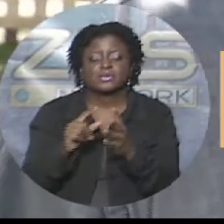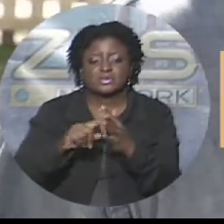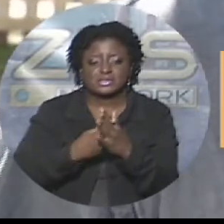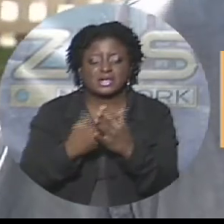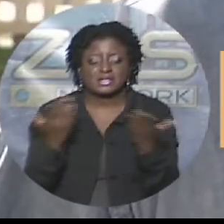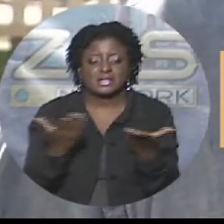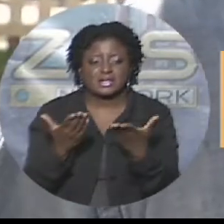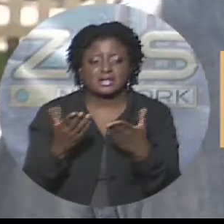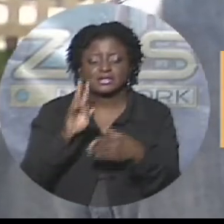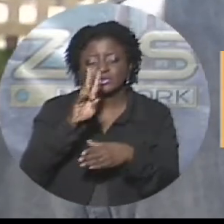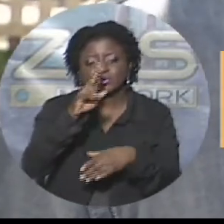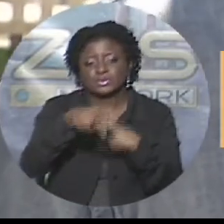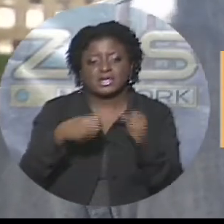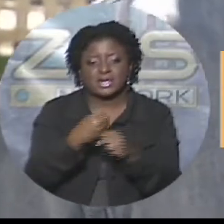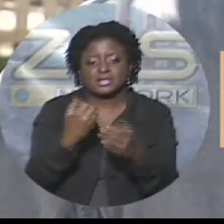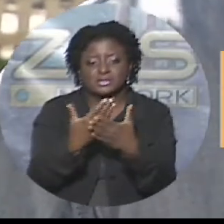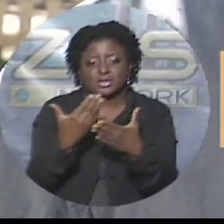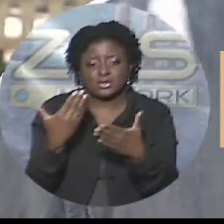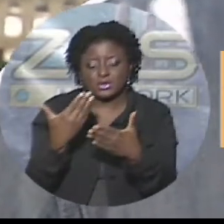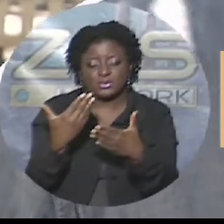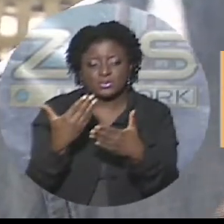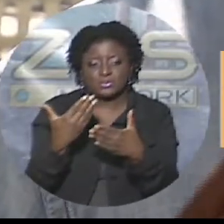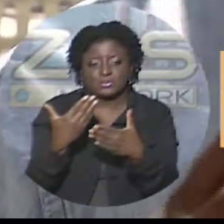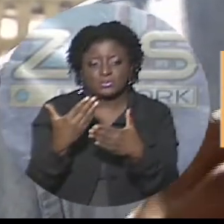Primary about 2 years ago.